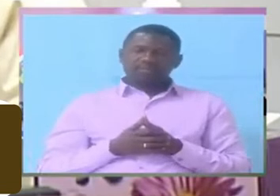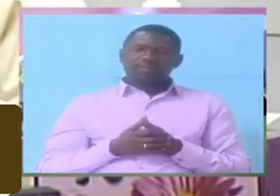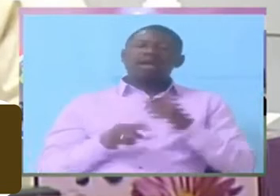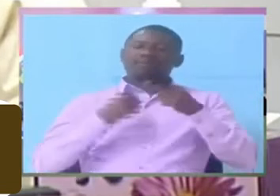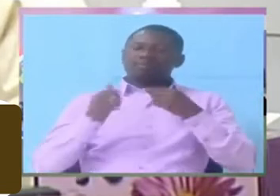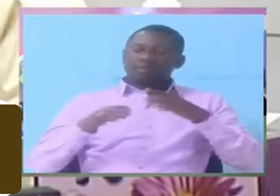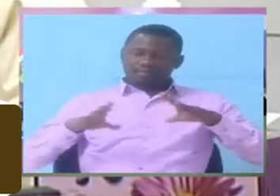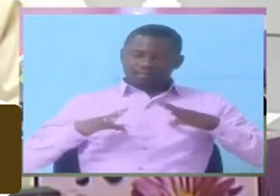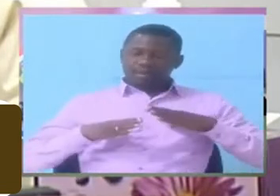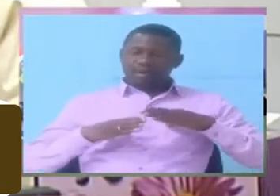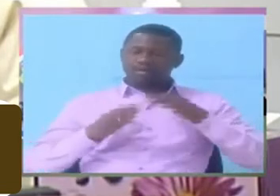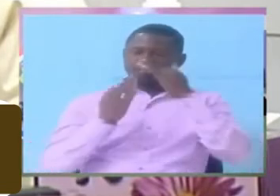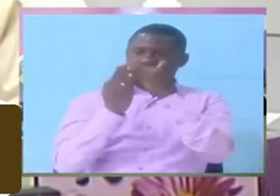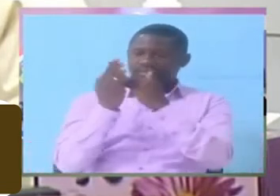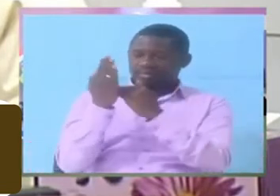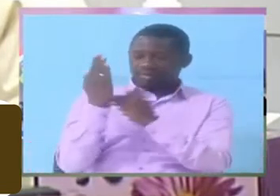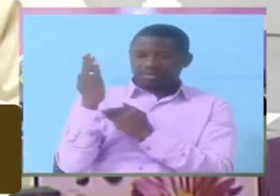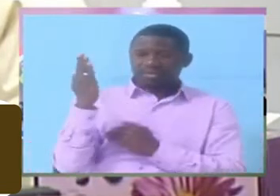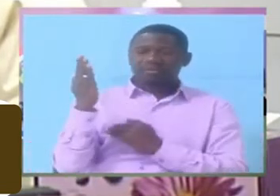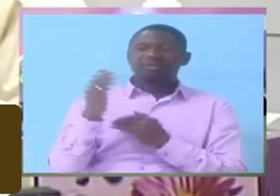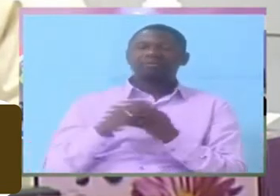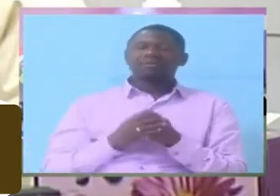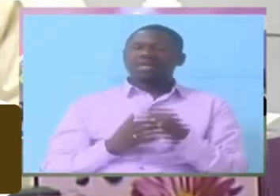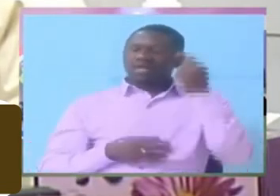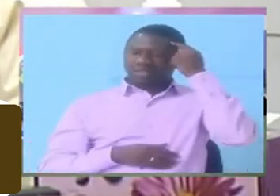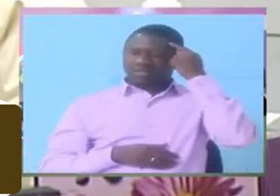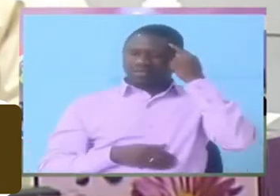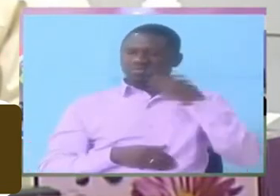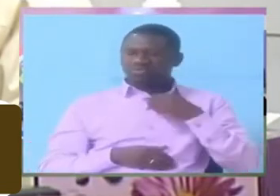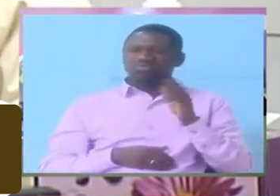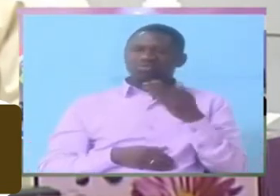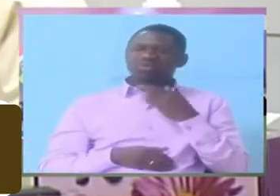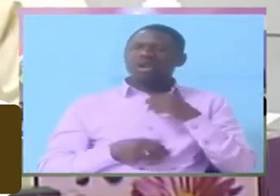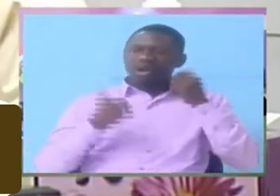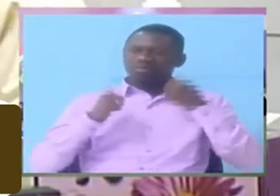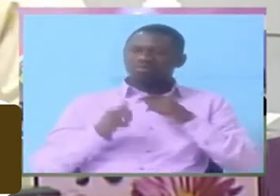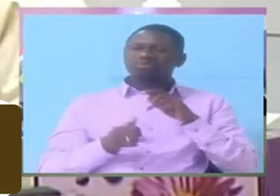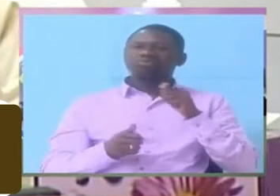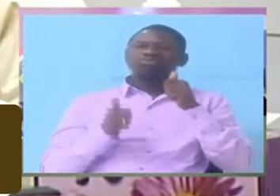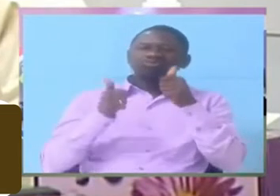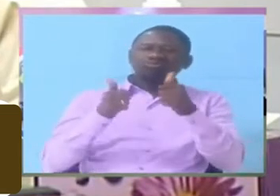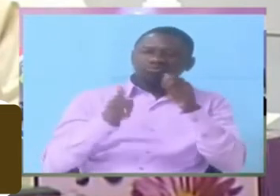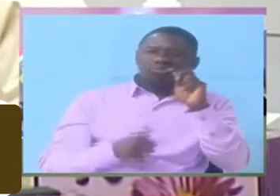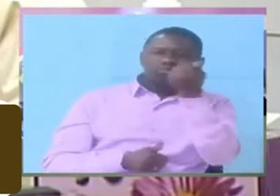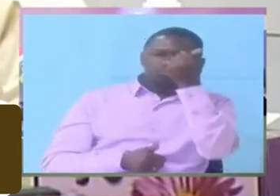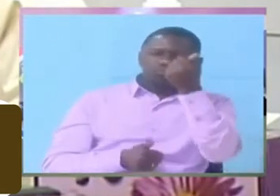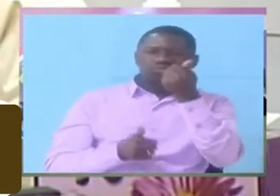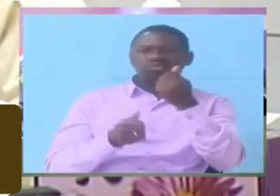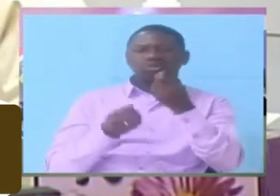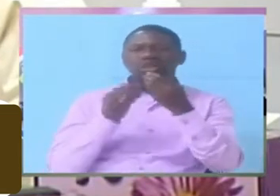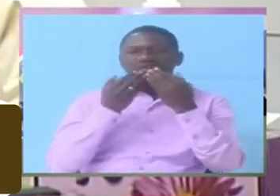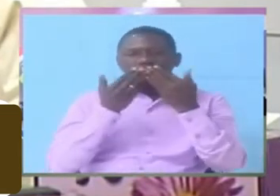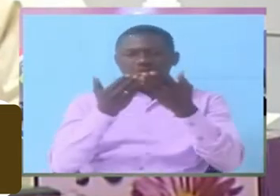nsafe? I thought it was going to be a good news for me. Nga merabe kalanyi kibar, kendel timu kibar dima. They were